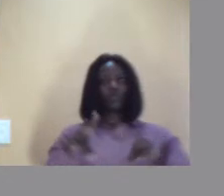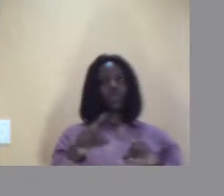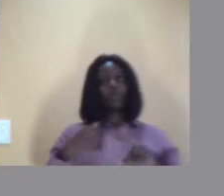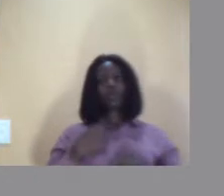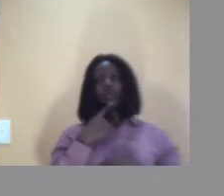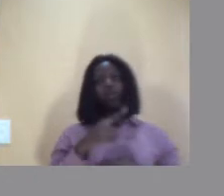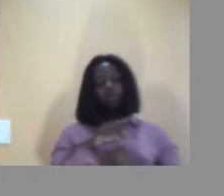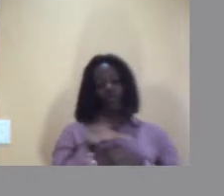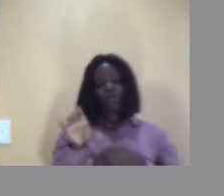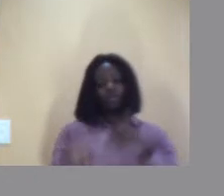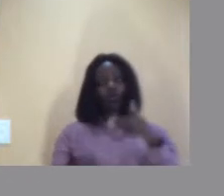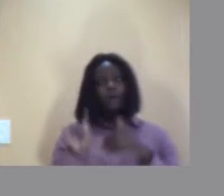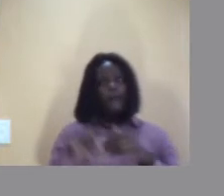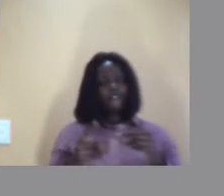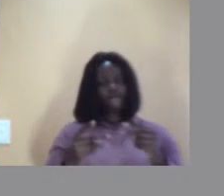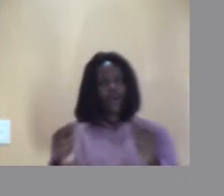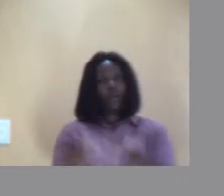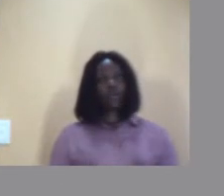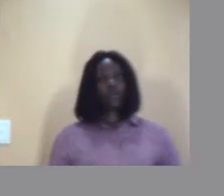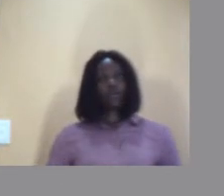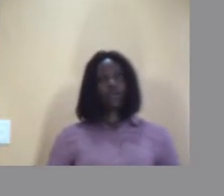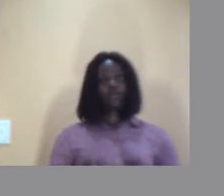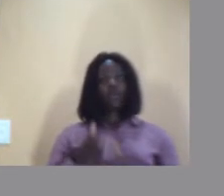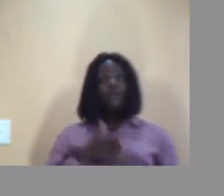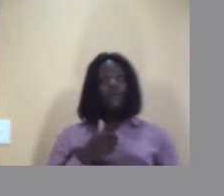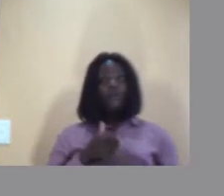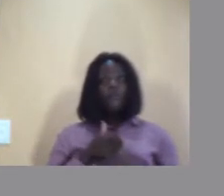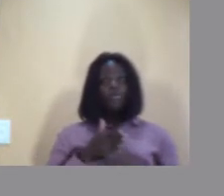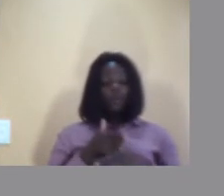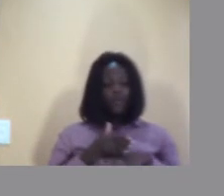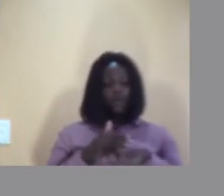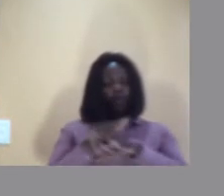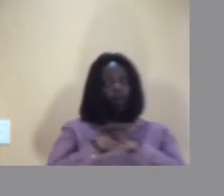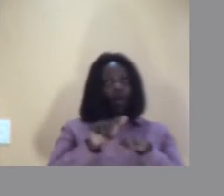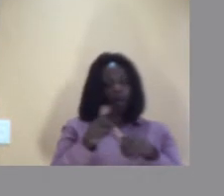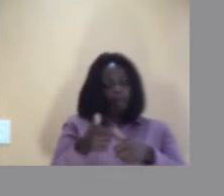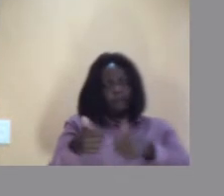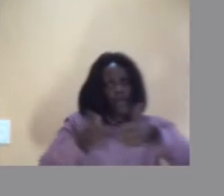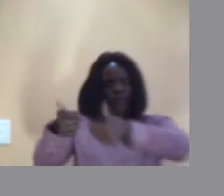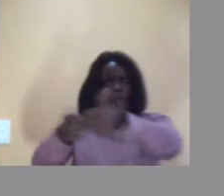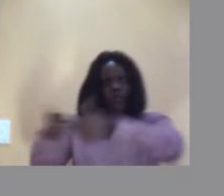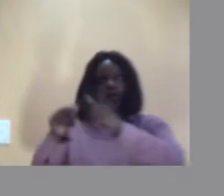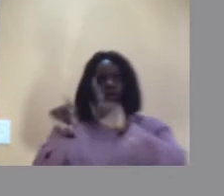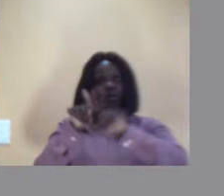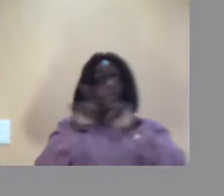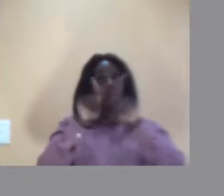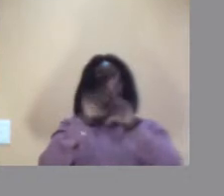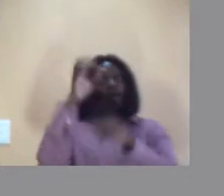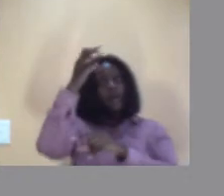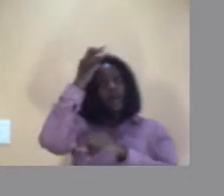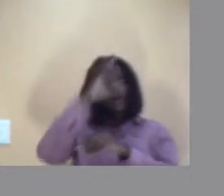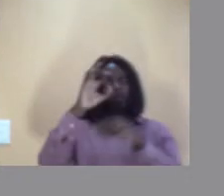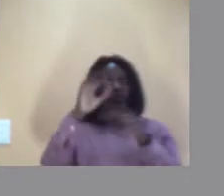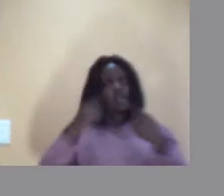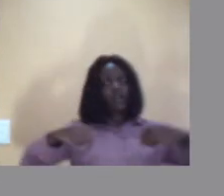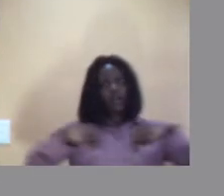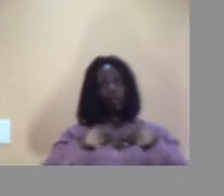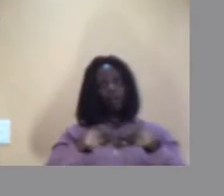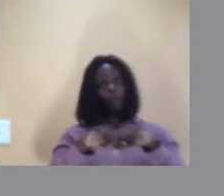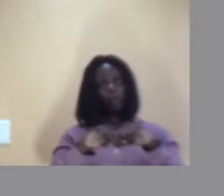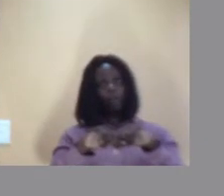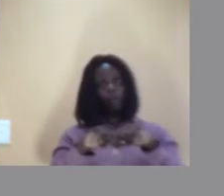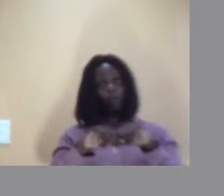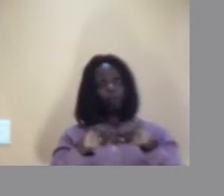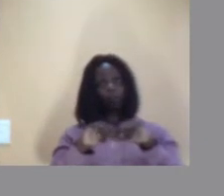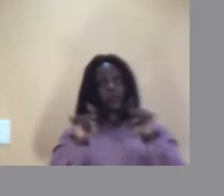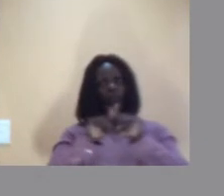must quicken the pace toward land expropriation without compensation, and that our government in generally and the Department